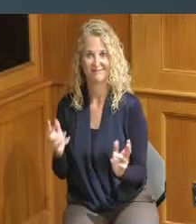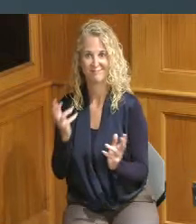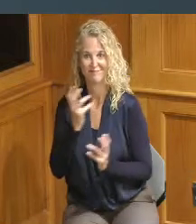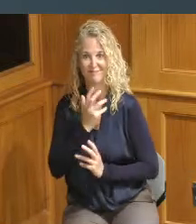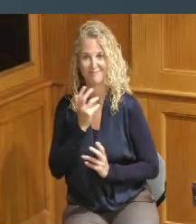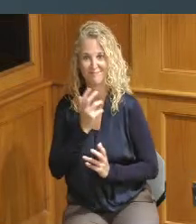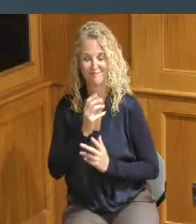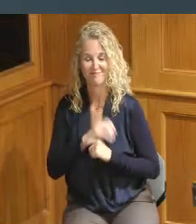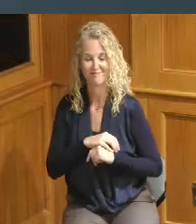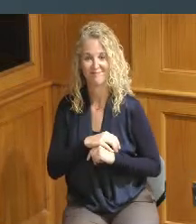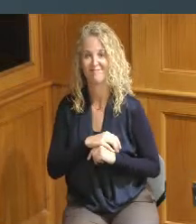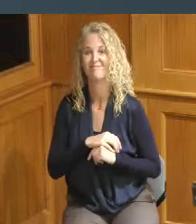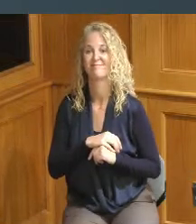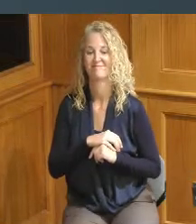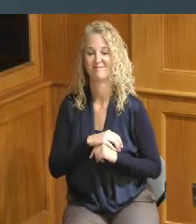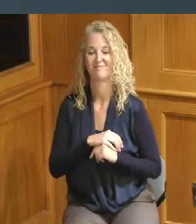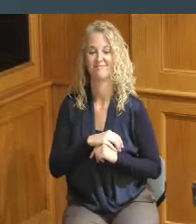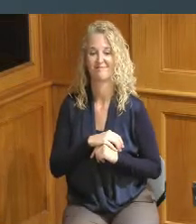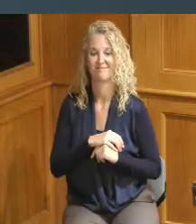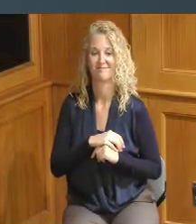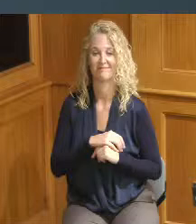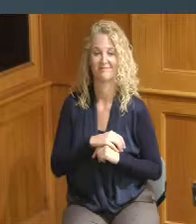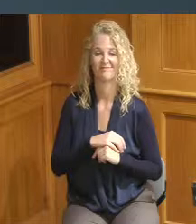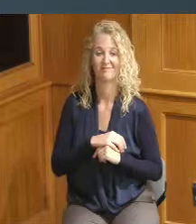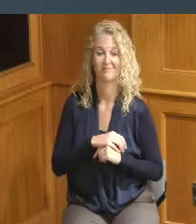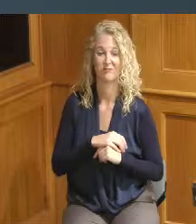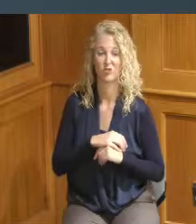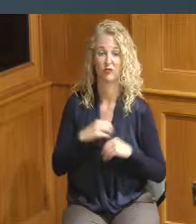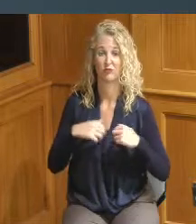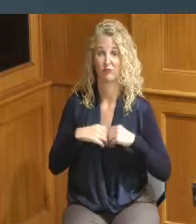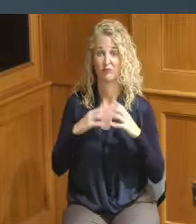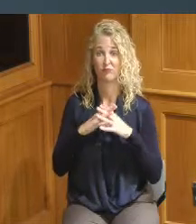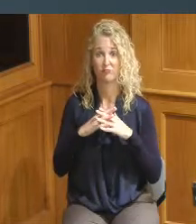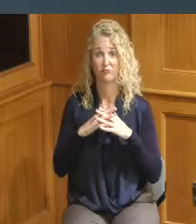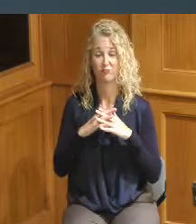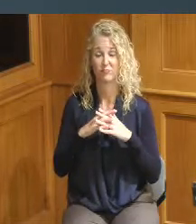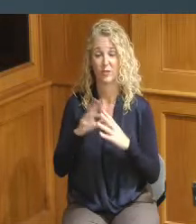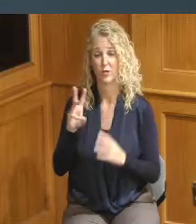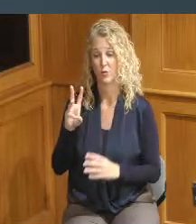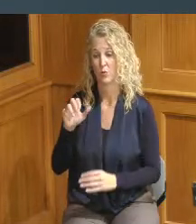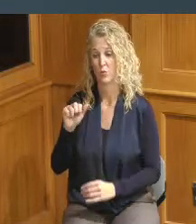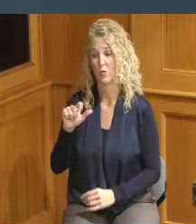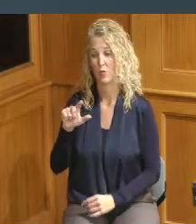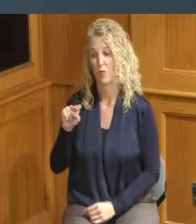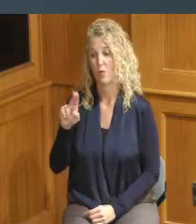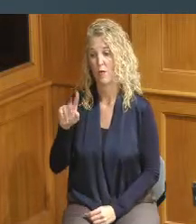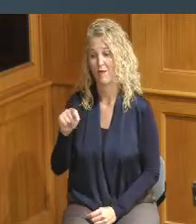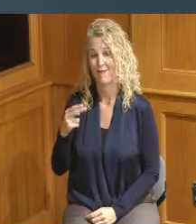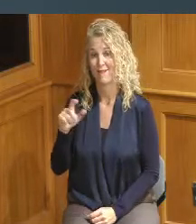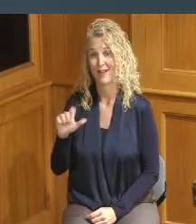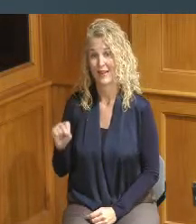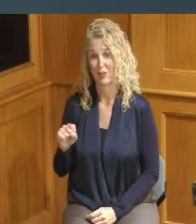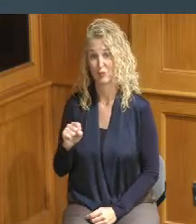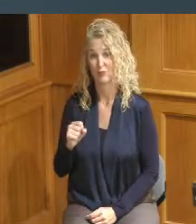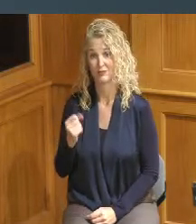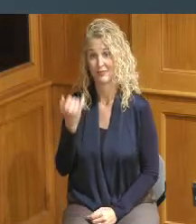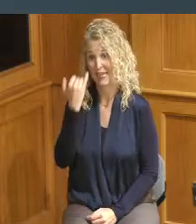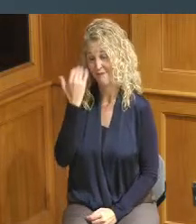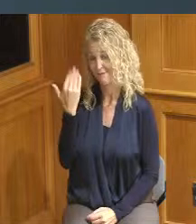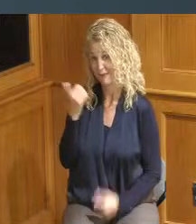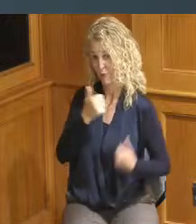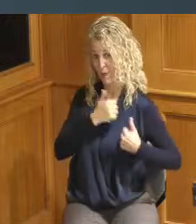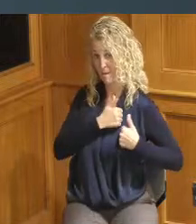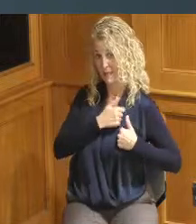And they've gotten it up and going. It's in Walnut Hills. Veterans can go there and